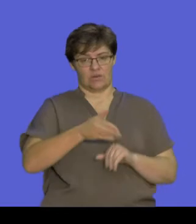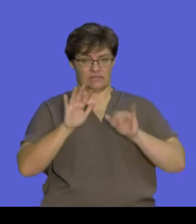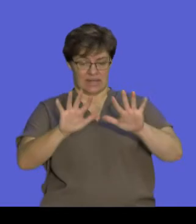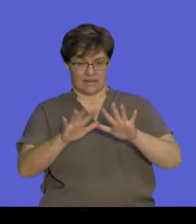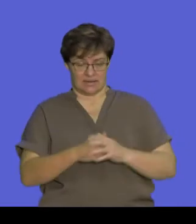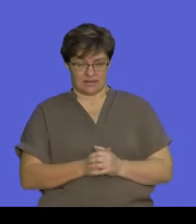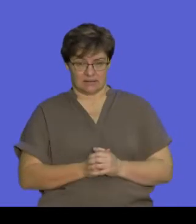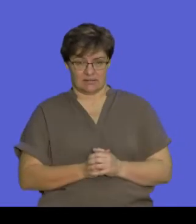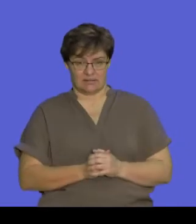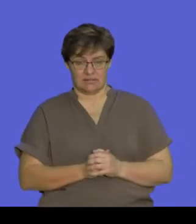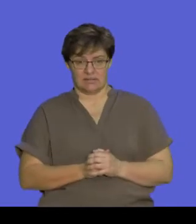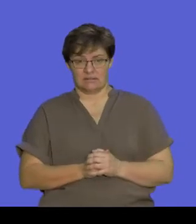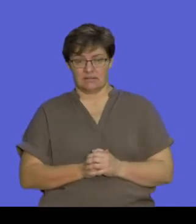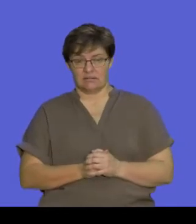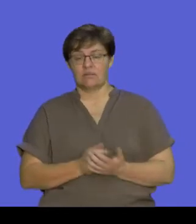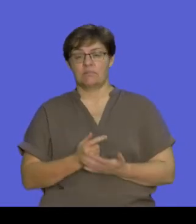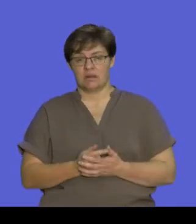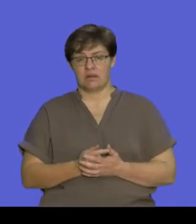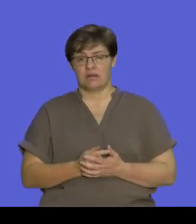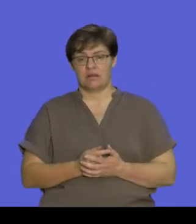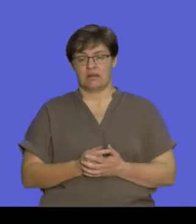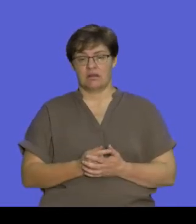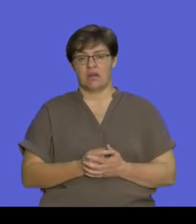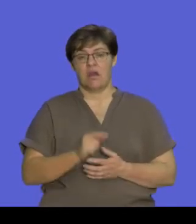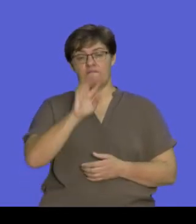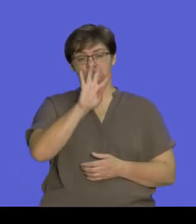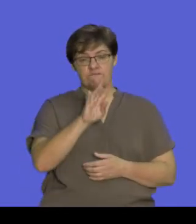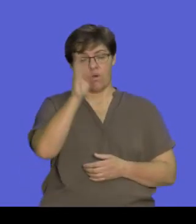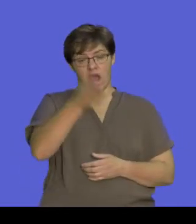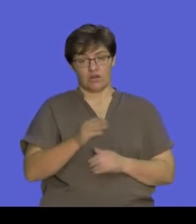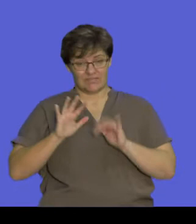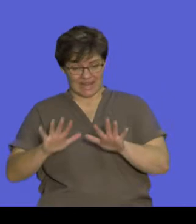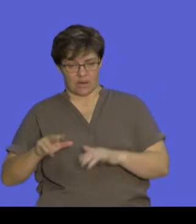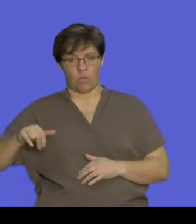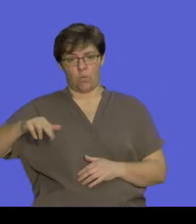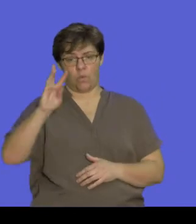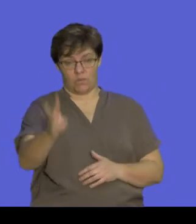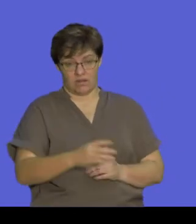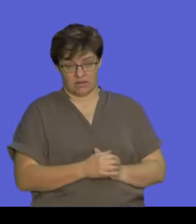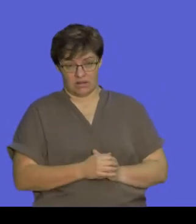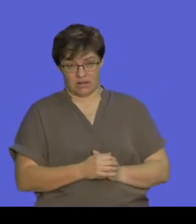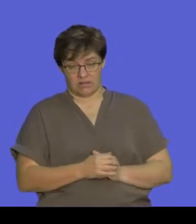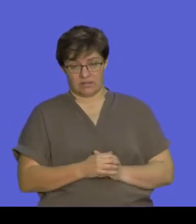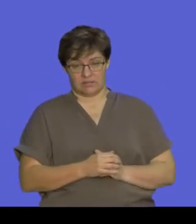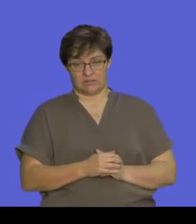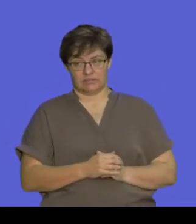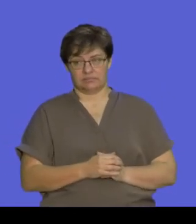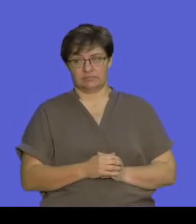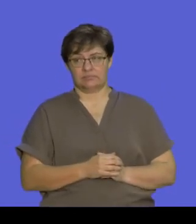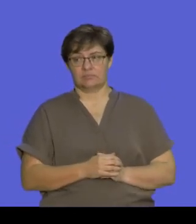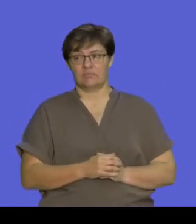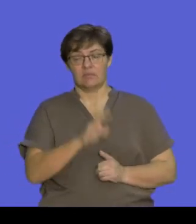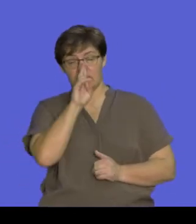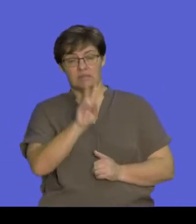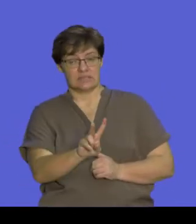And that means that he's going to walk 4 out of 10 times. We recognize that he